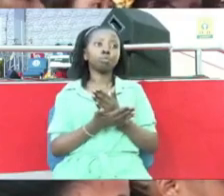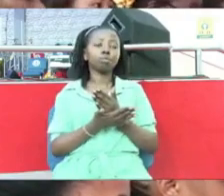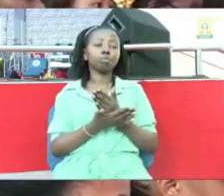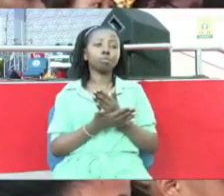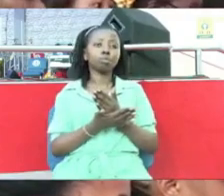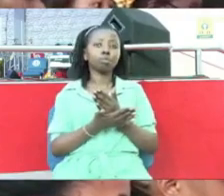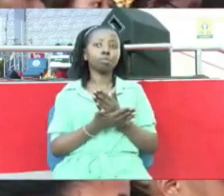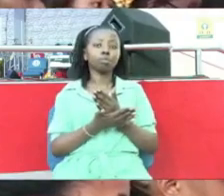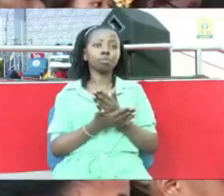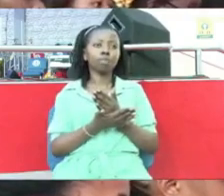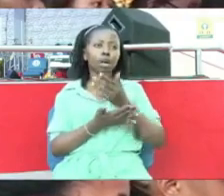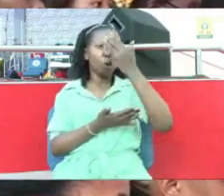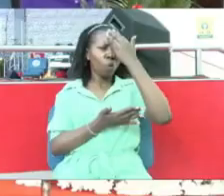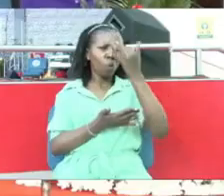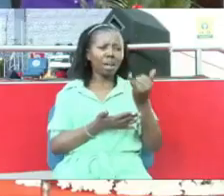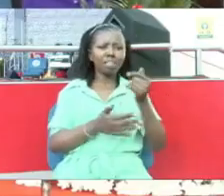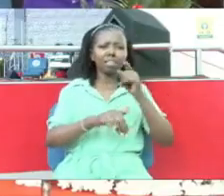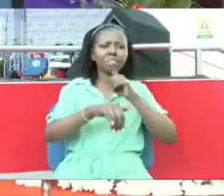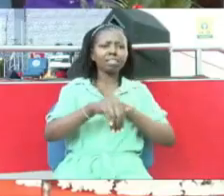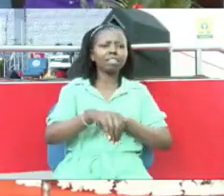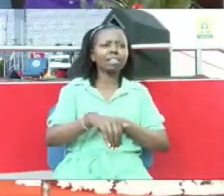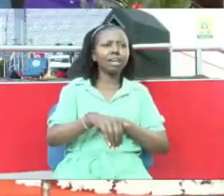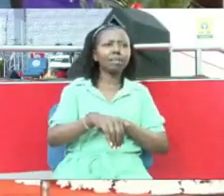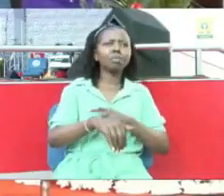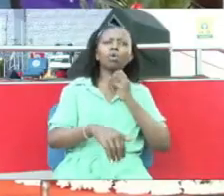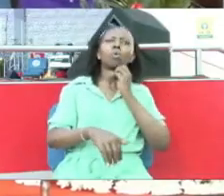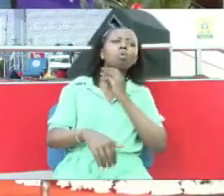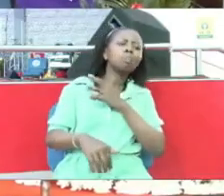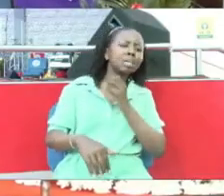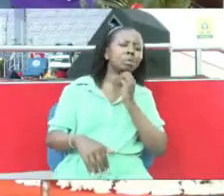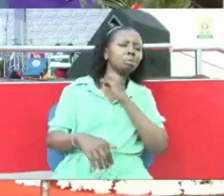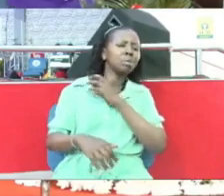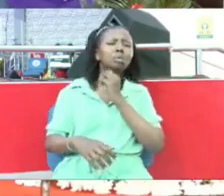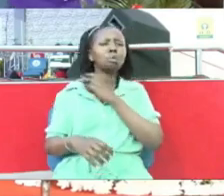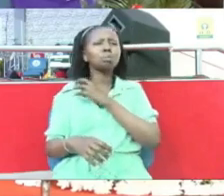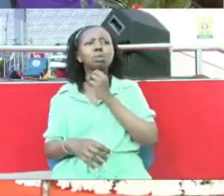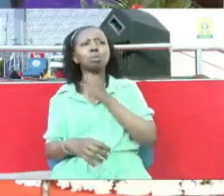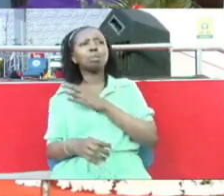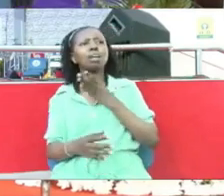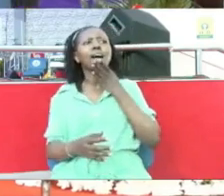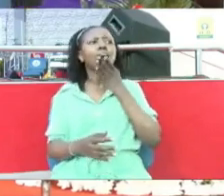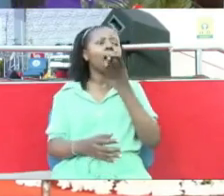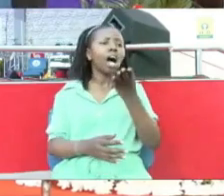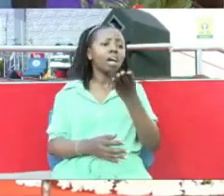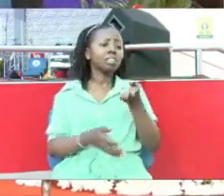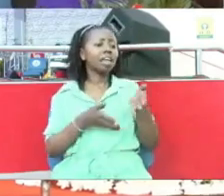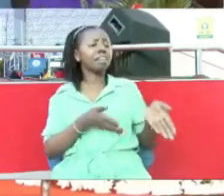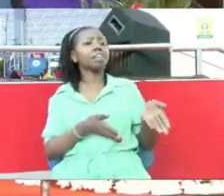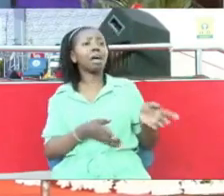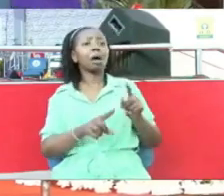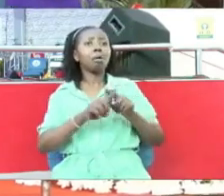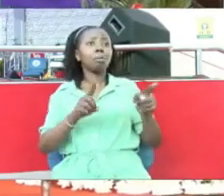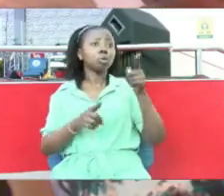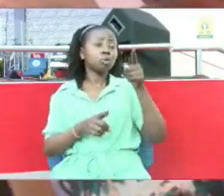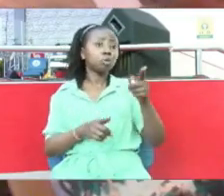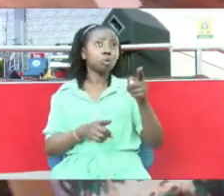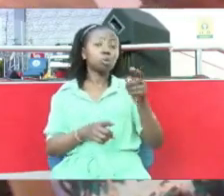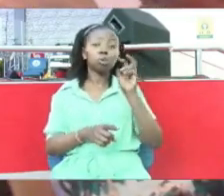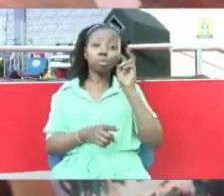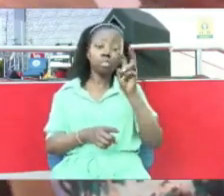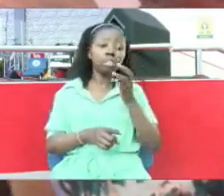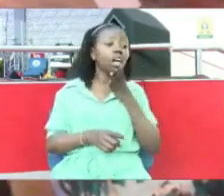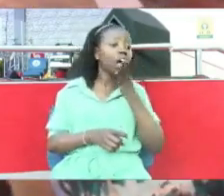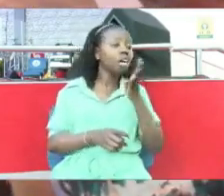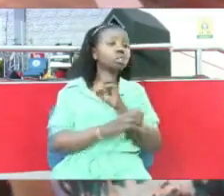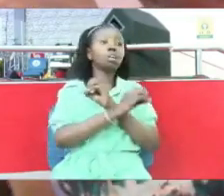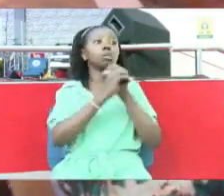Because at times when you're throwing tantrums, you're murmuring, you're complaining, the answer is just there, but you're not able to see